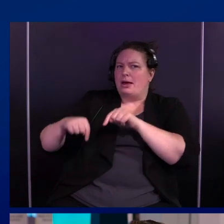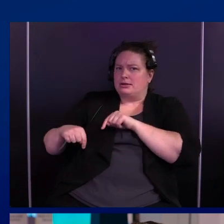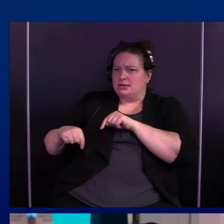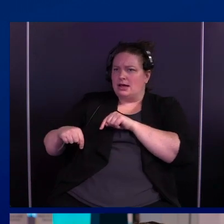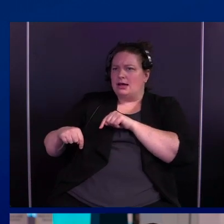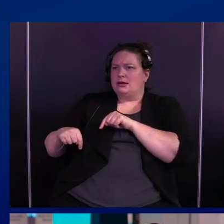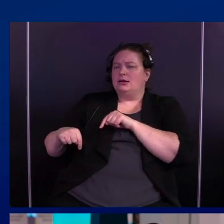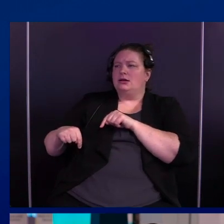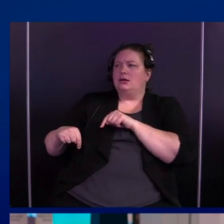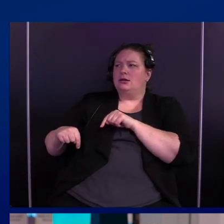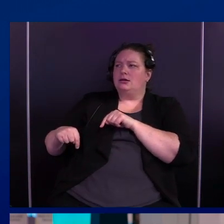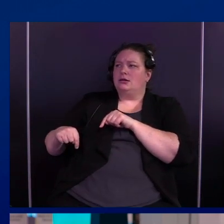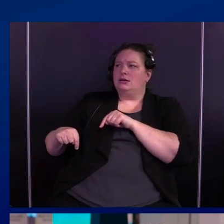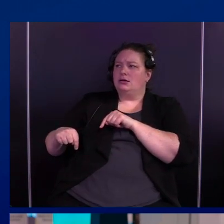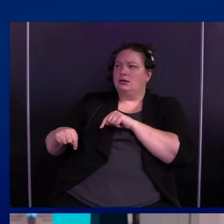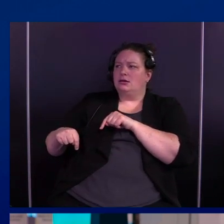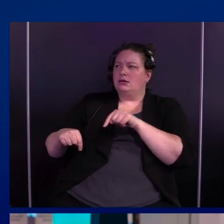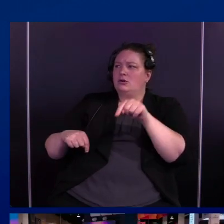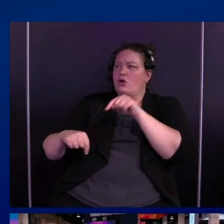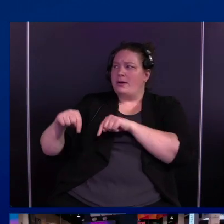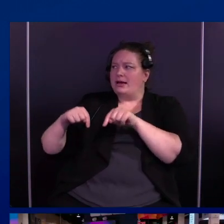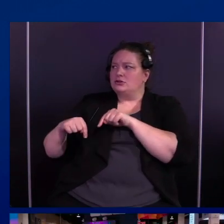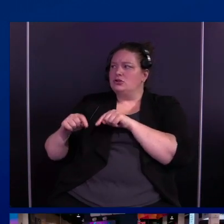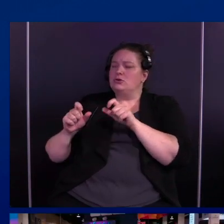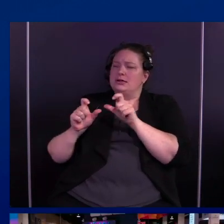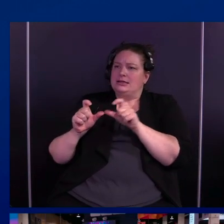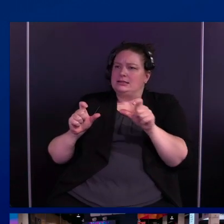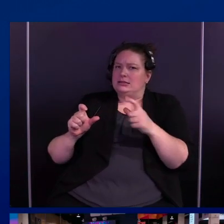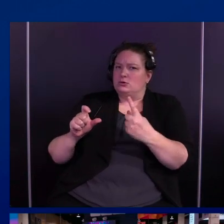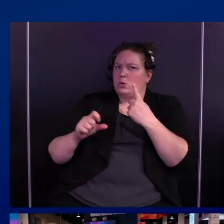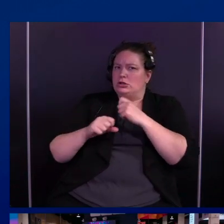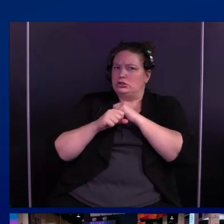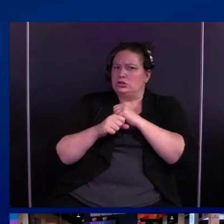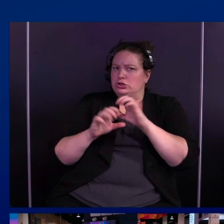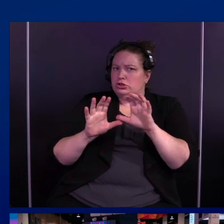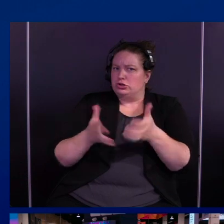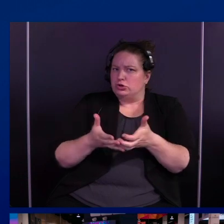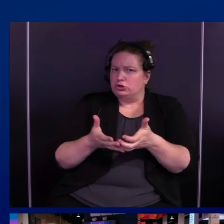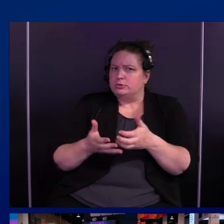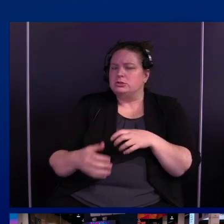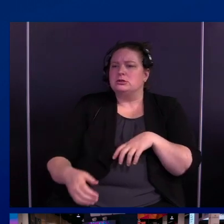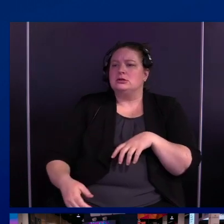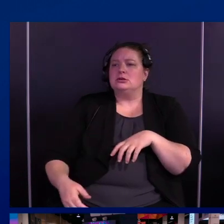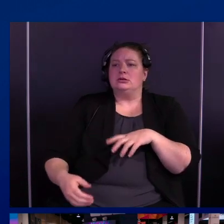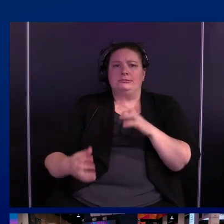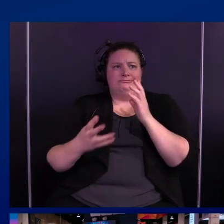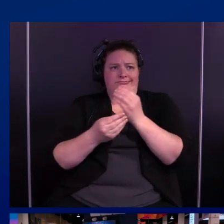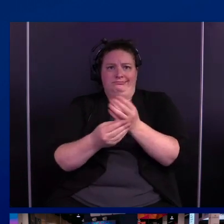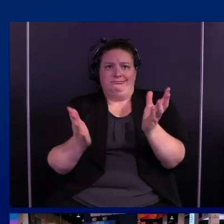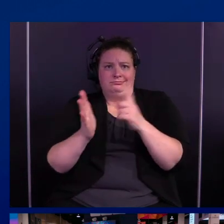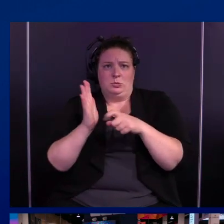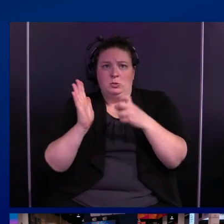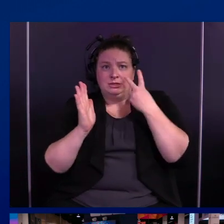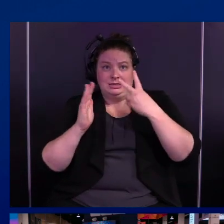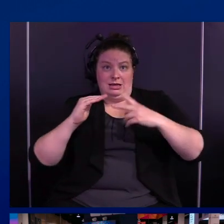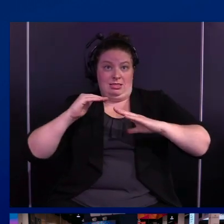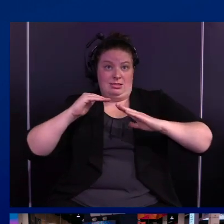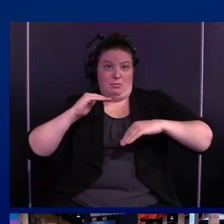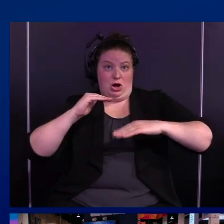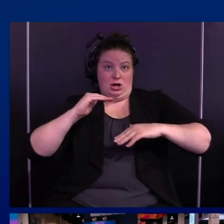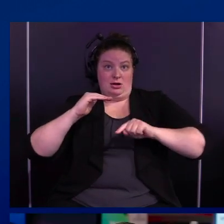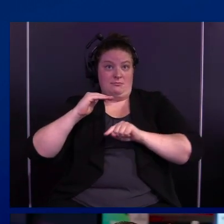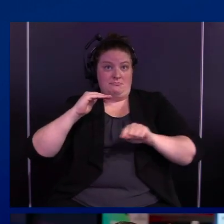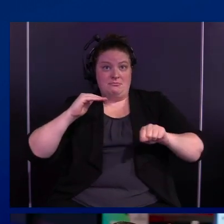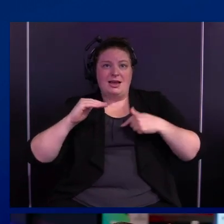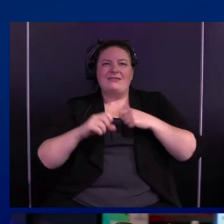Just go back to the instance 1 security groups, just to let the viewers know that what we're seeing at the bottom here is that there's a